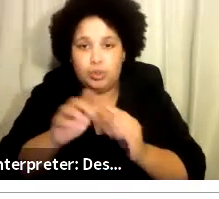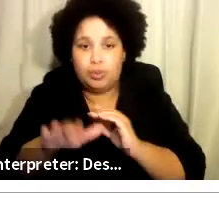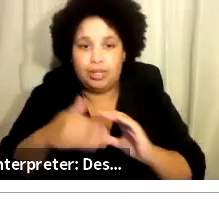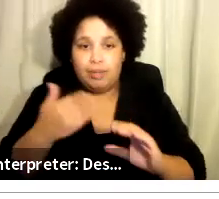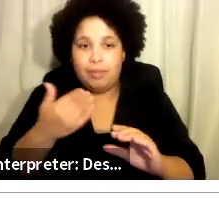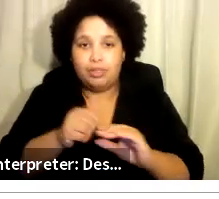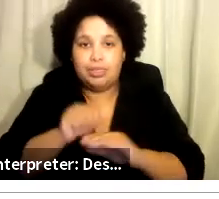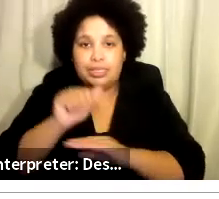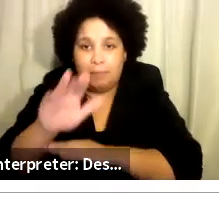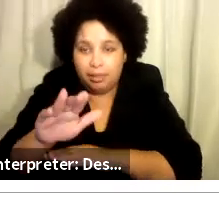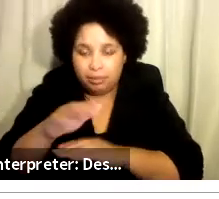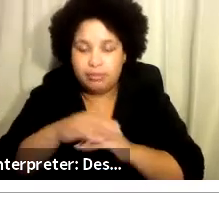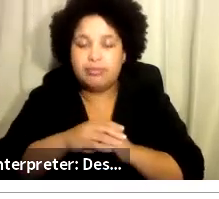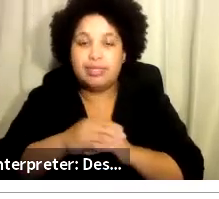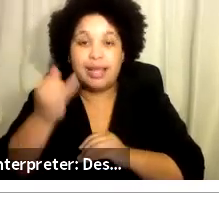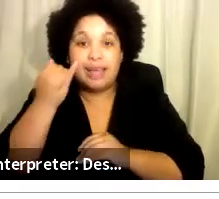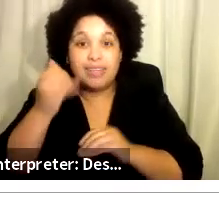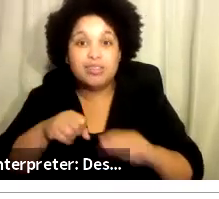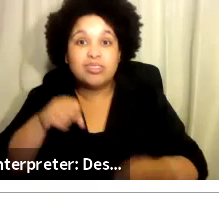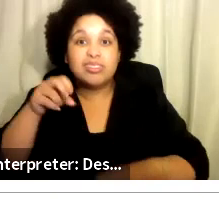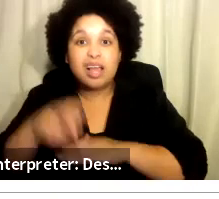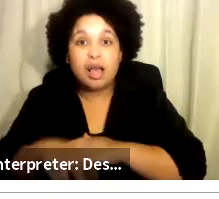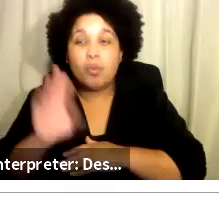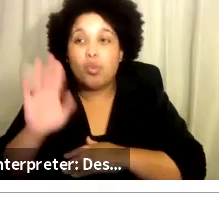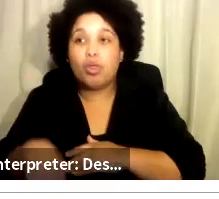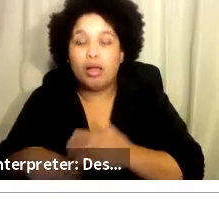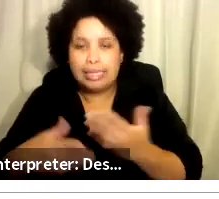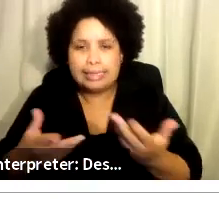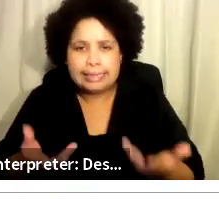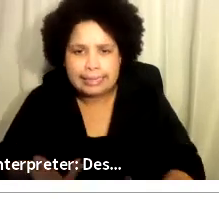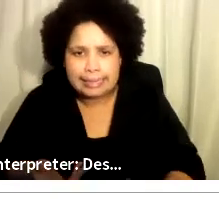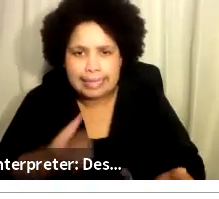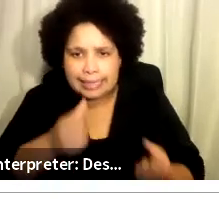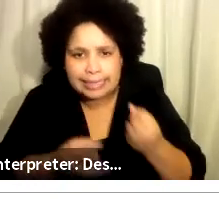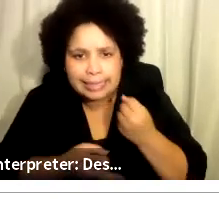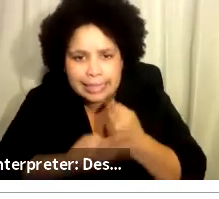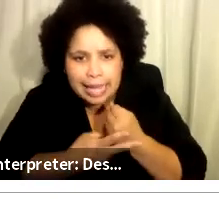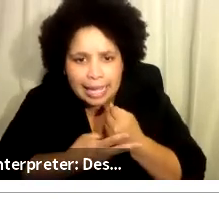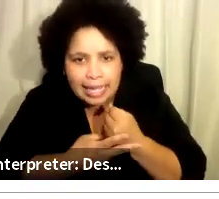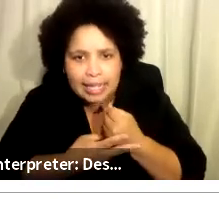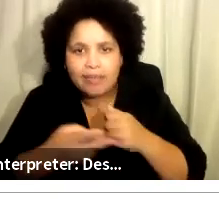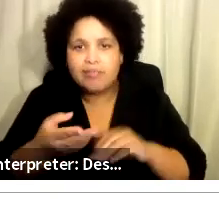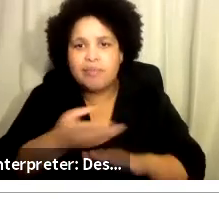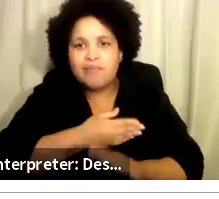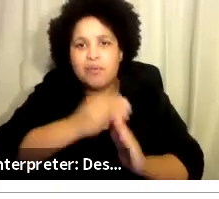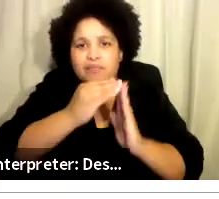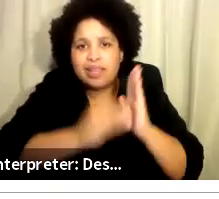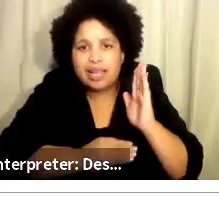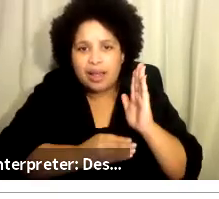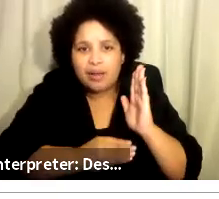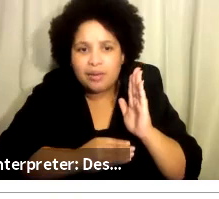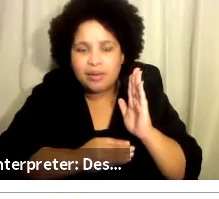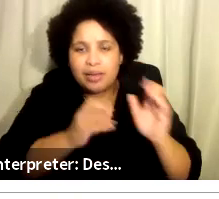to submit. If you skip that step and you don't save it before you fill it out